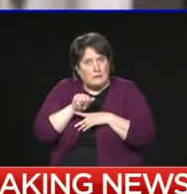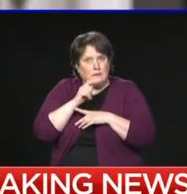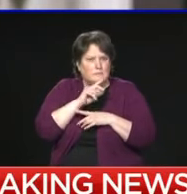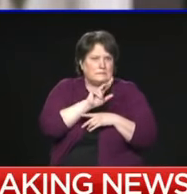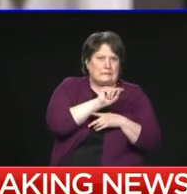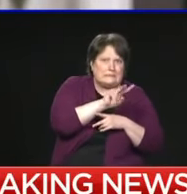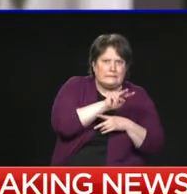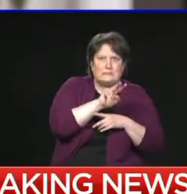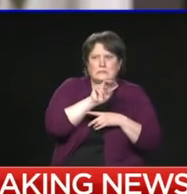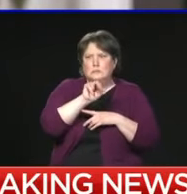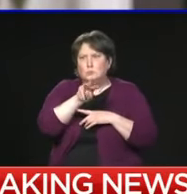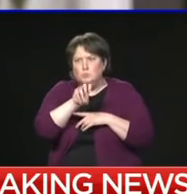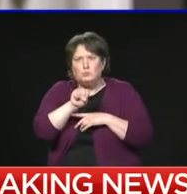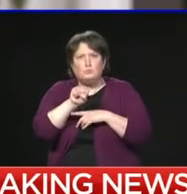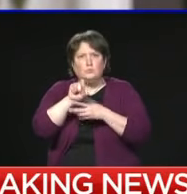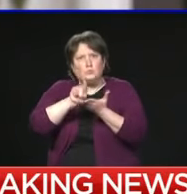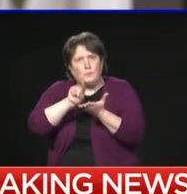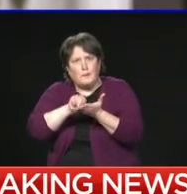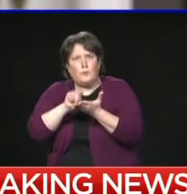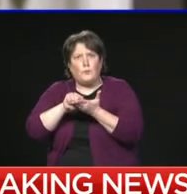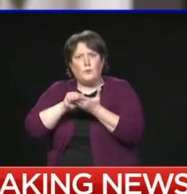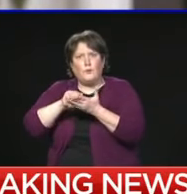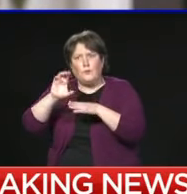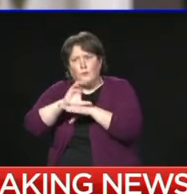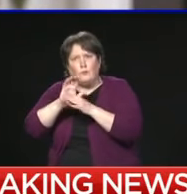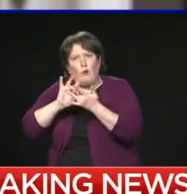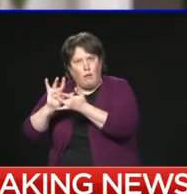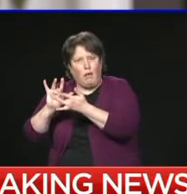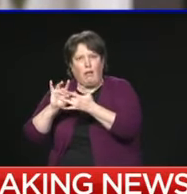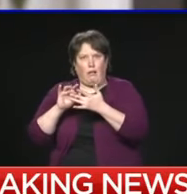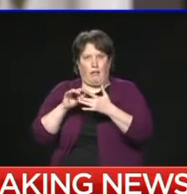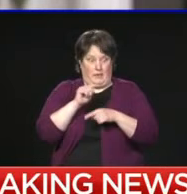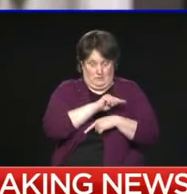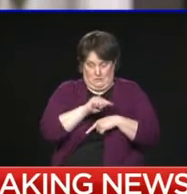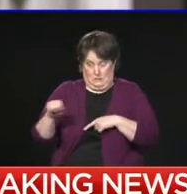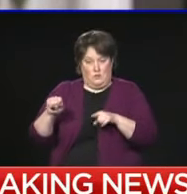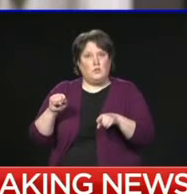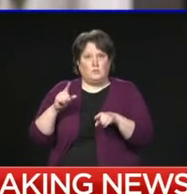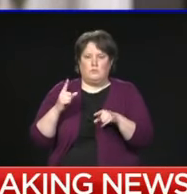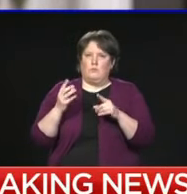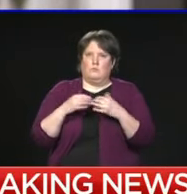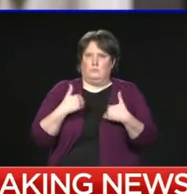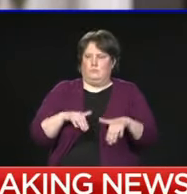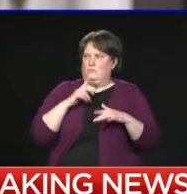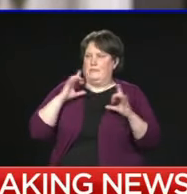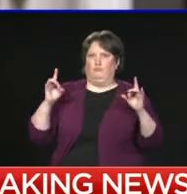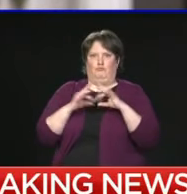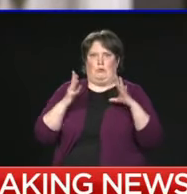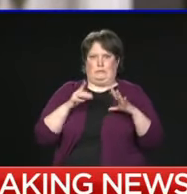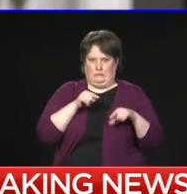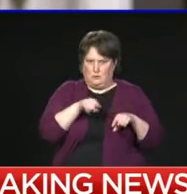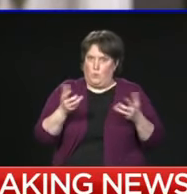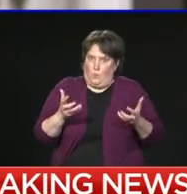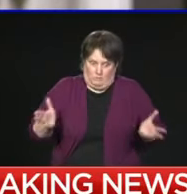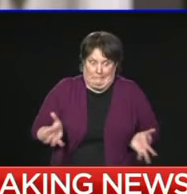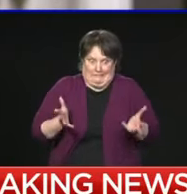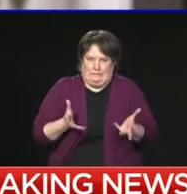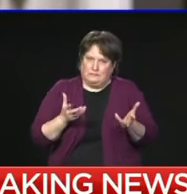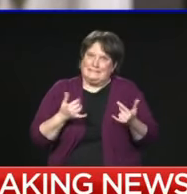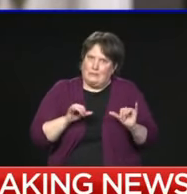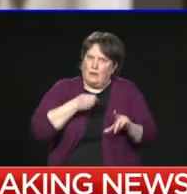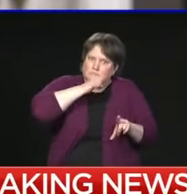virus. So in order for us to help journalists to carry out even more essential